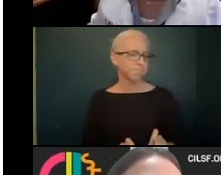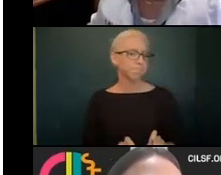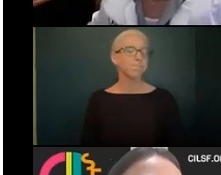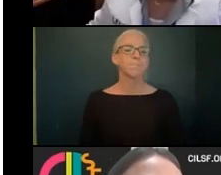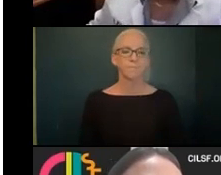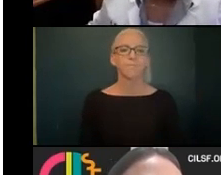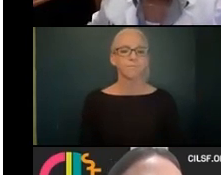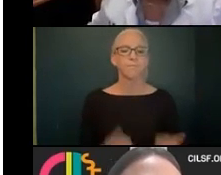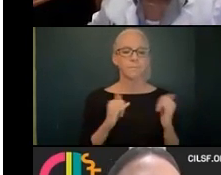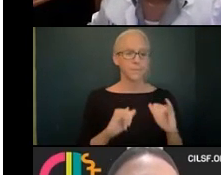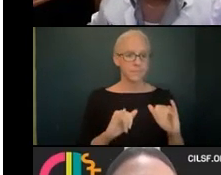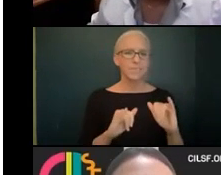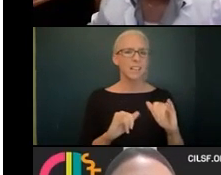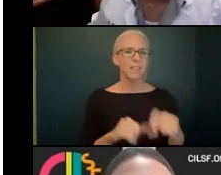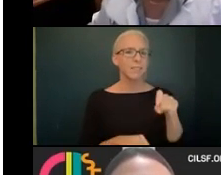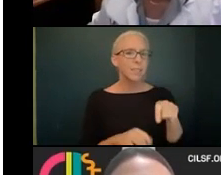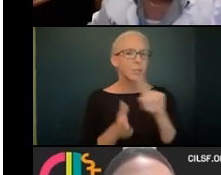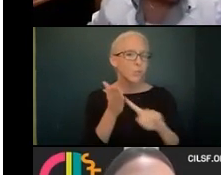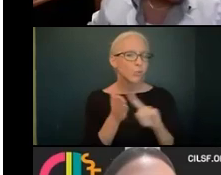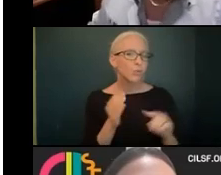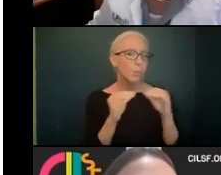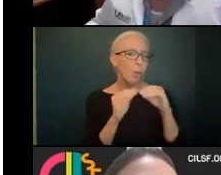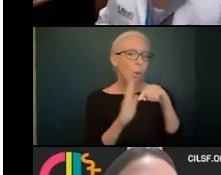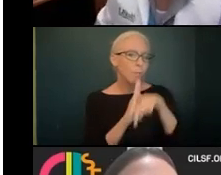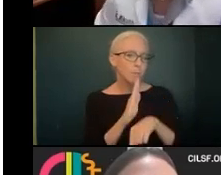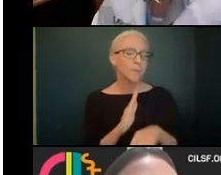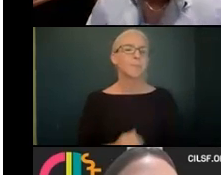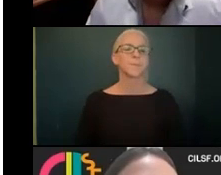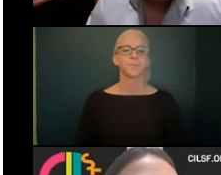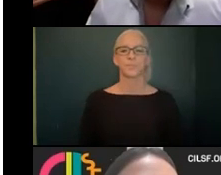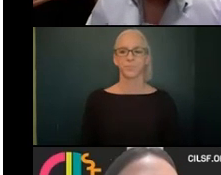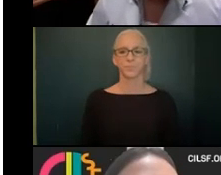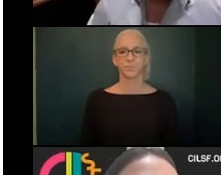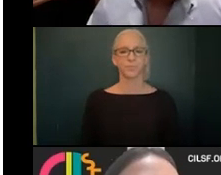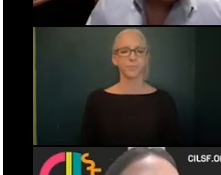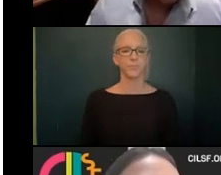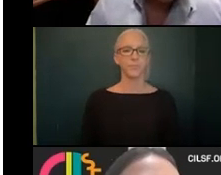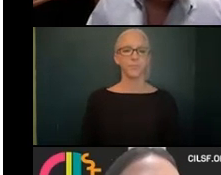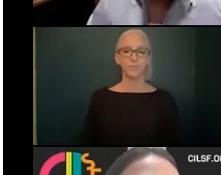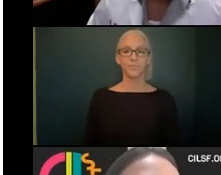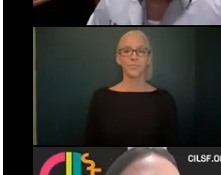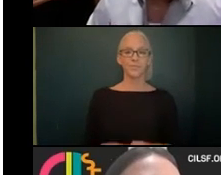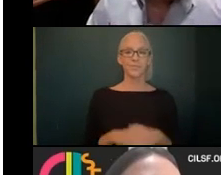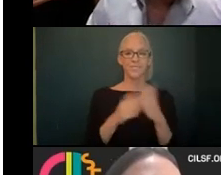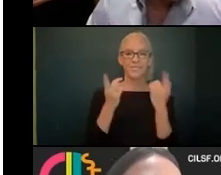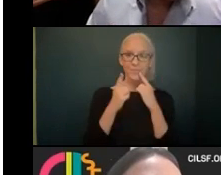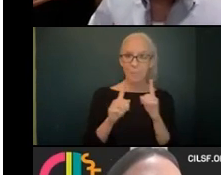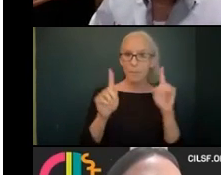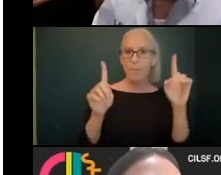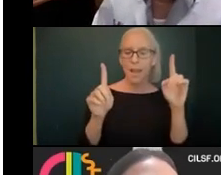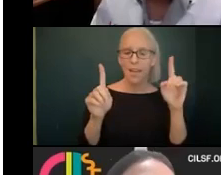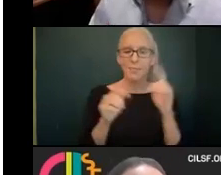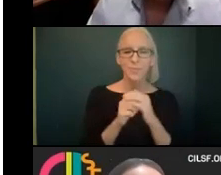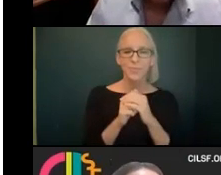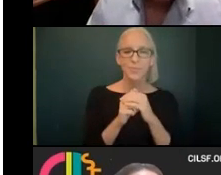It's still an area of research to see whether it does or not. And finally, I'll conclude before I stop. The other thing we're very concerned